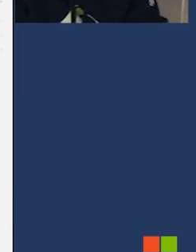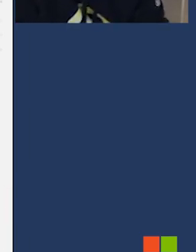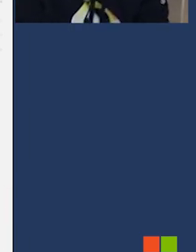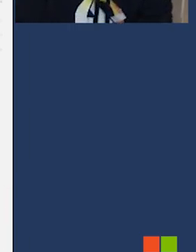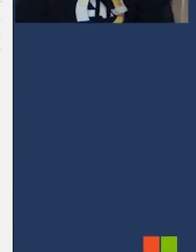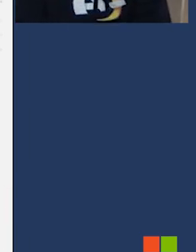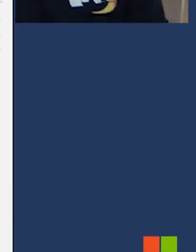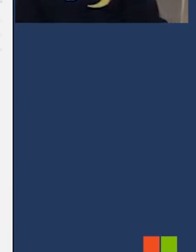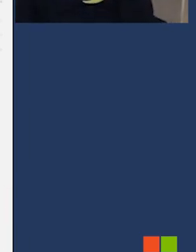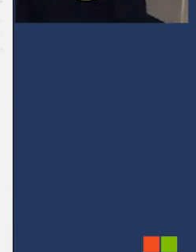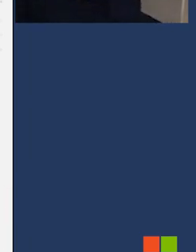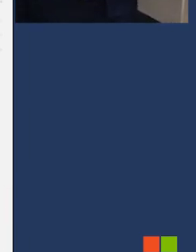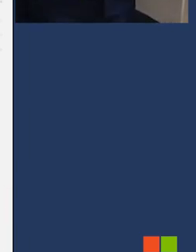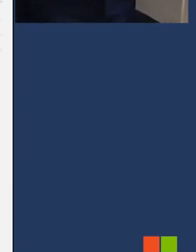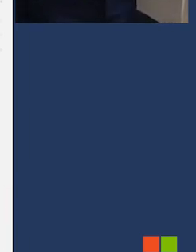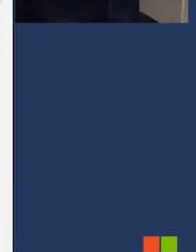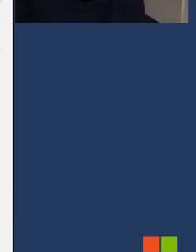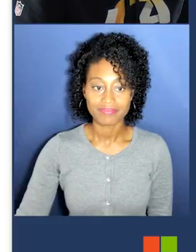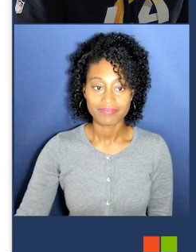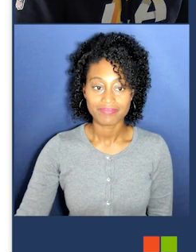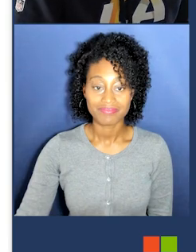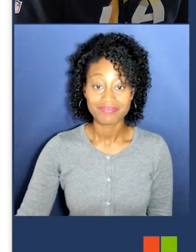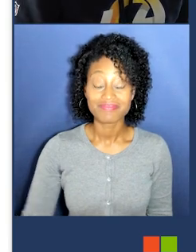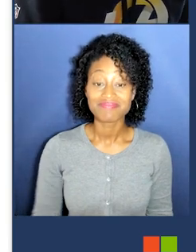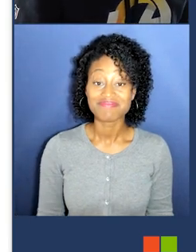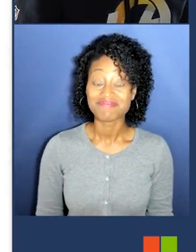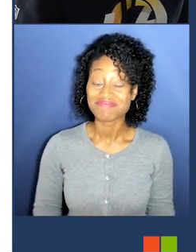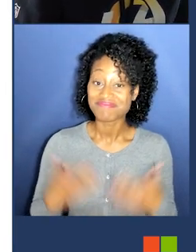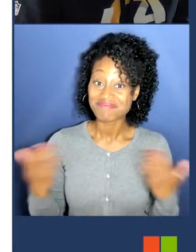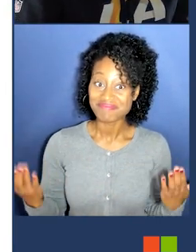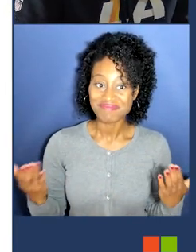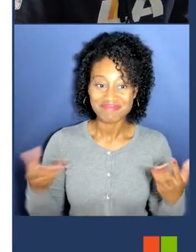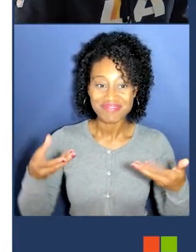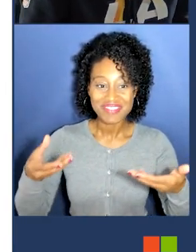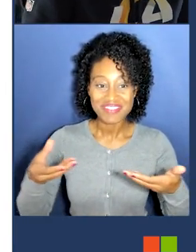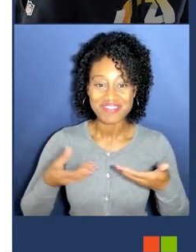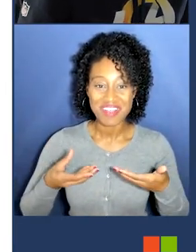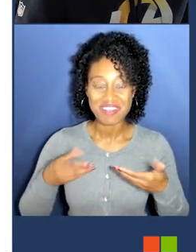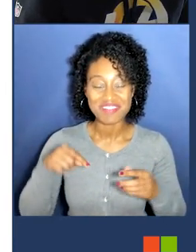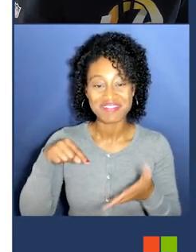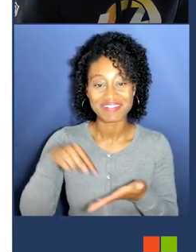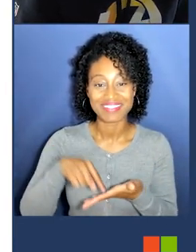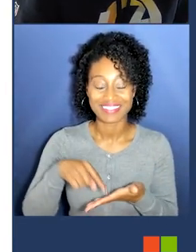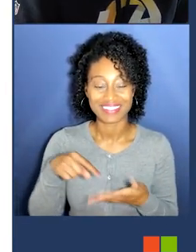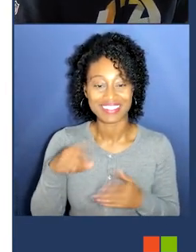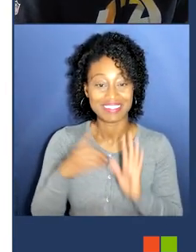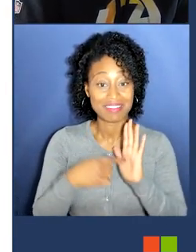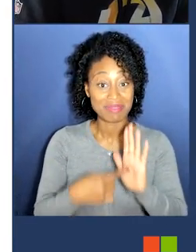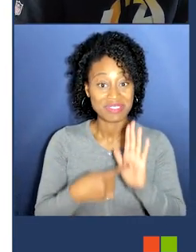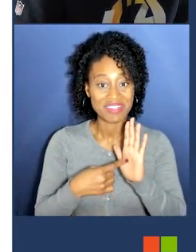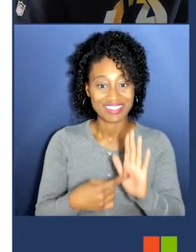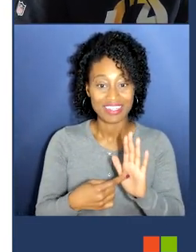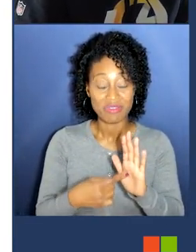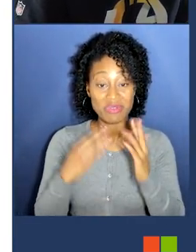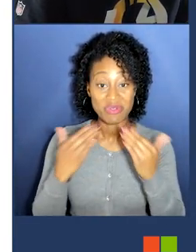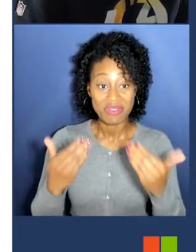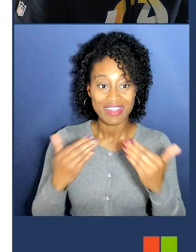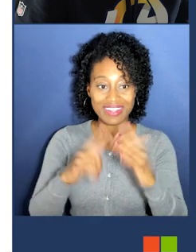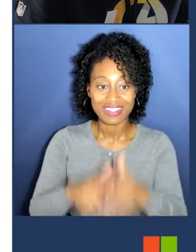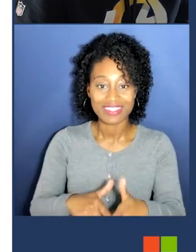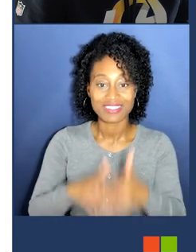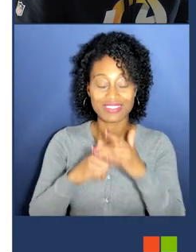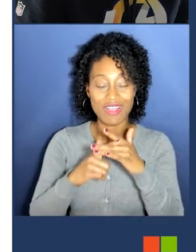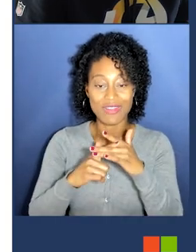in and show the demo. So welcome to my demo. Let's get started with